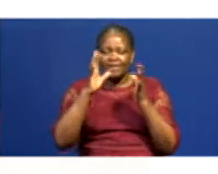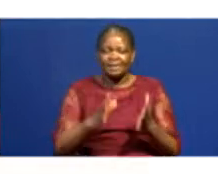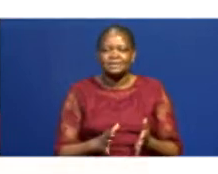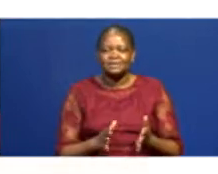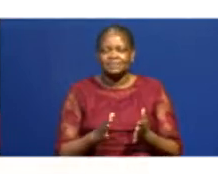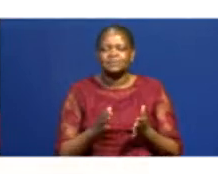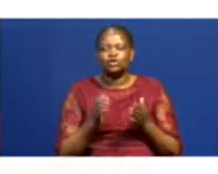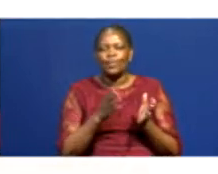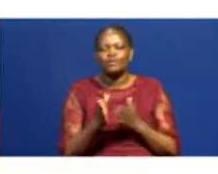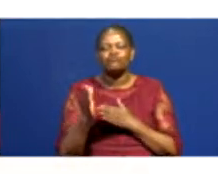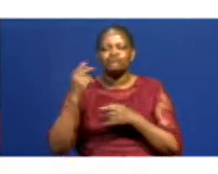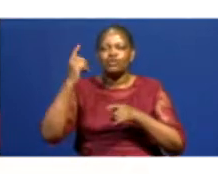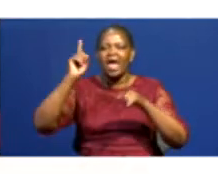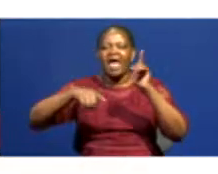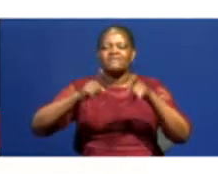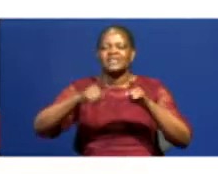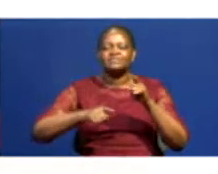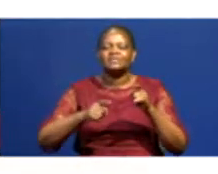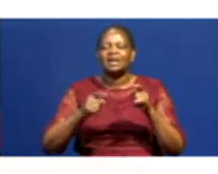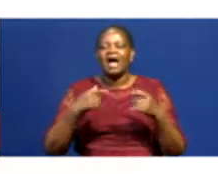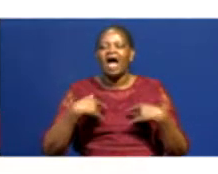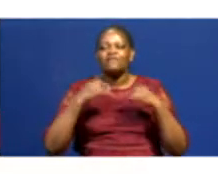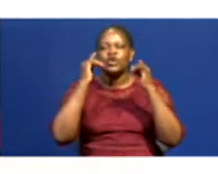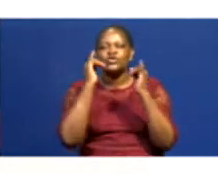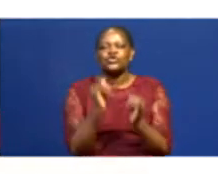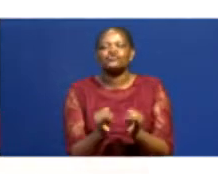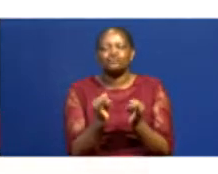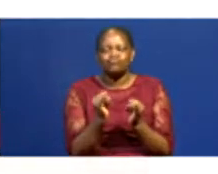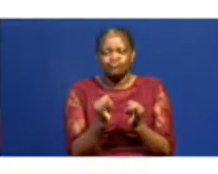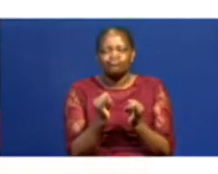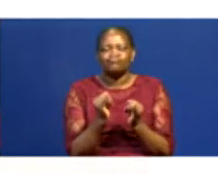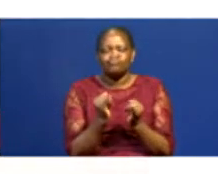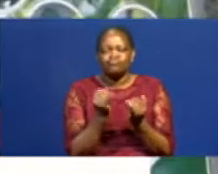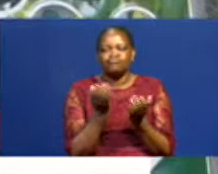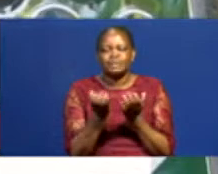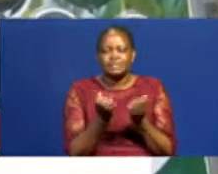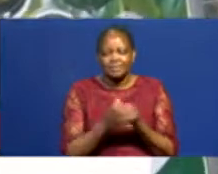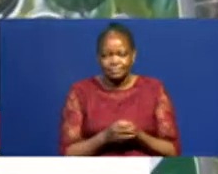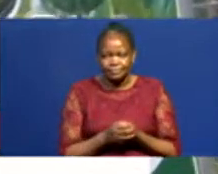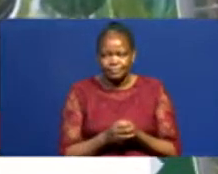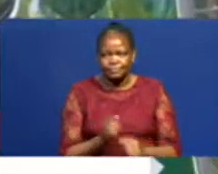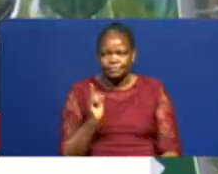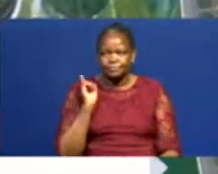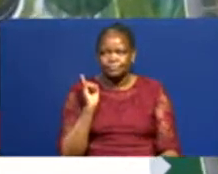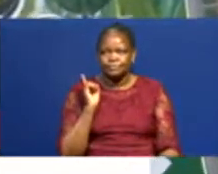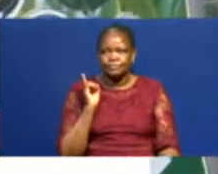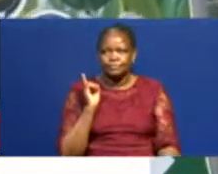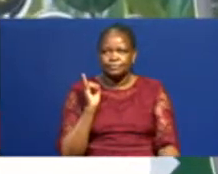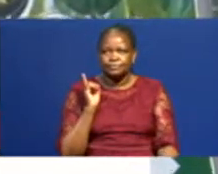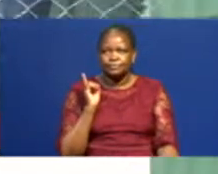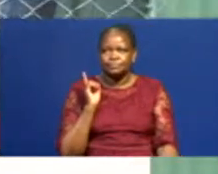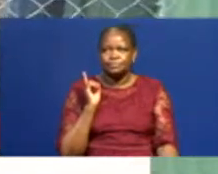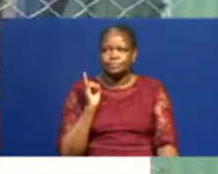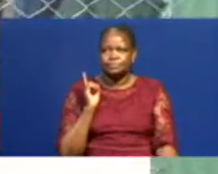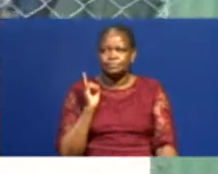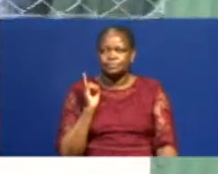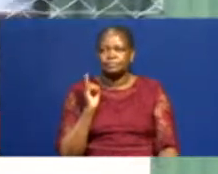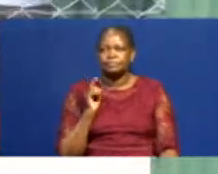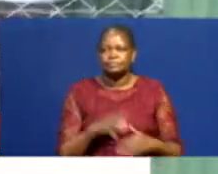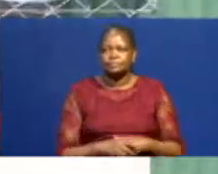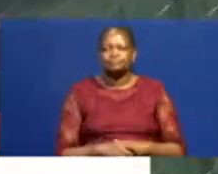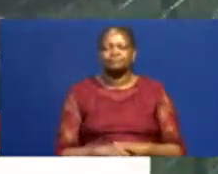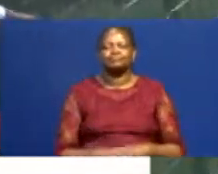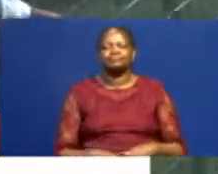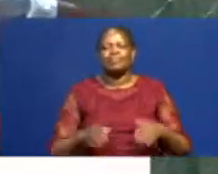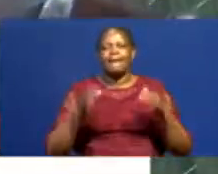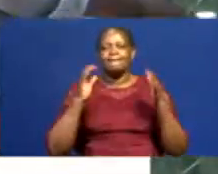avenue to diversify and secure a new income-generating option. CC Village Produce, the largest Hass avocado